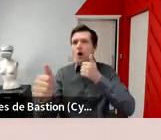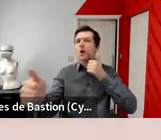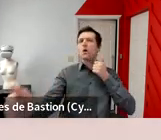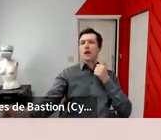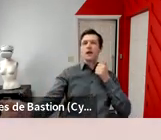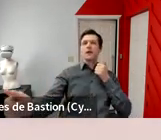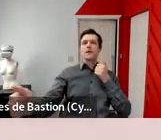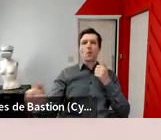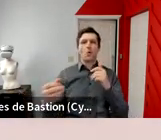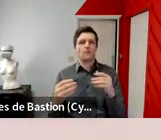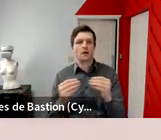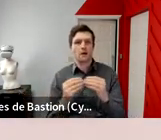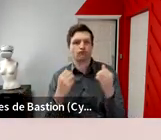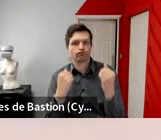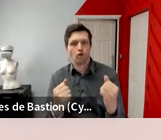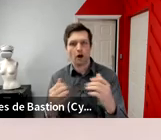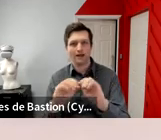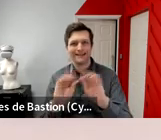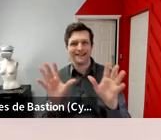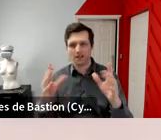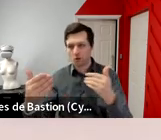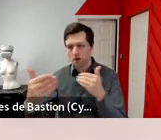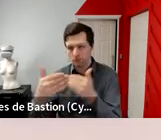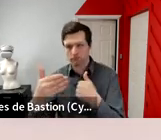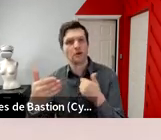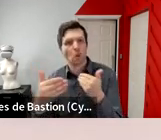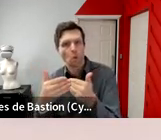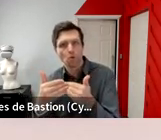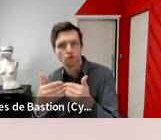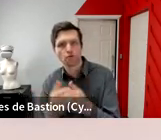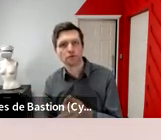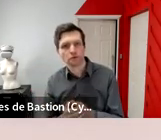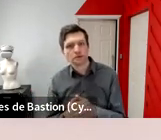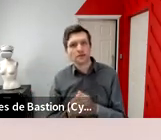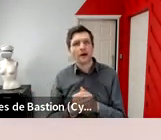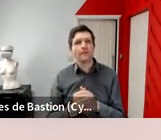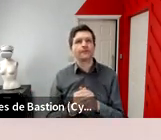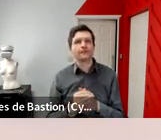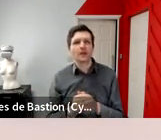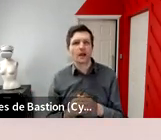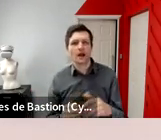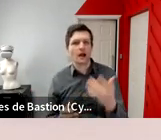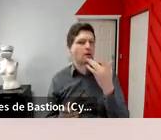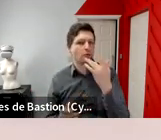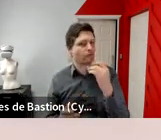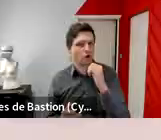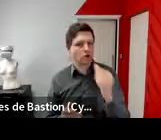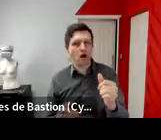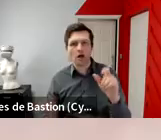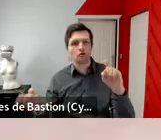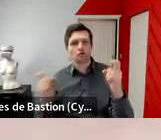So you can tell if it's a little more opaque, it's far away, and it's clearer to read if I'm close up.